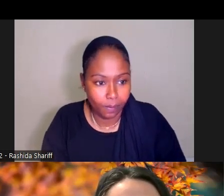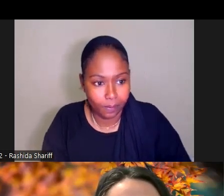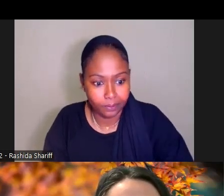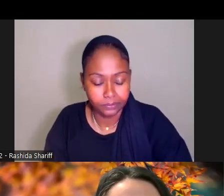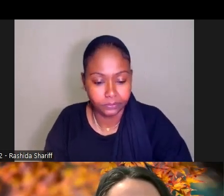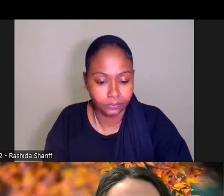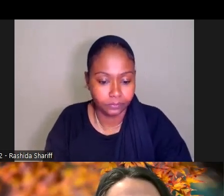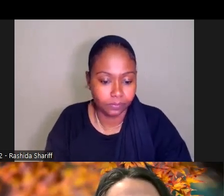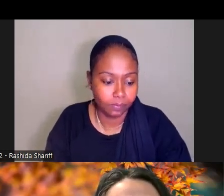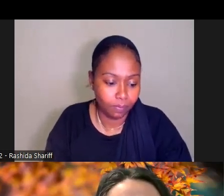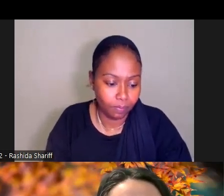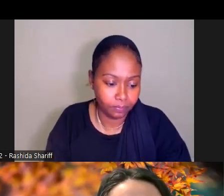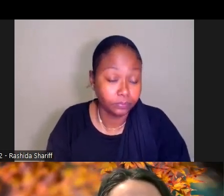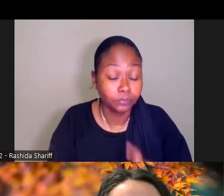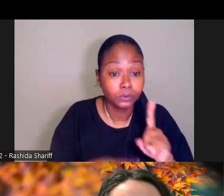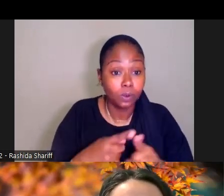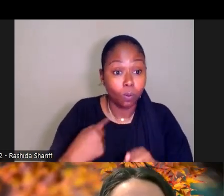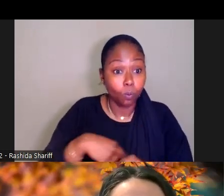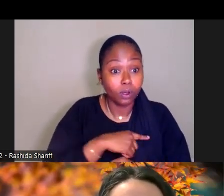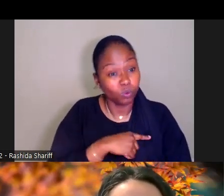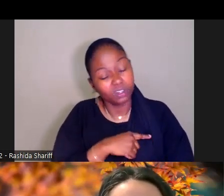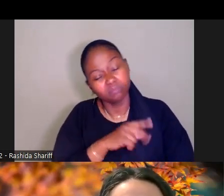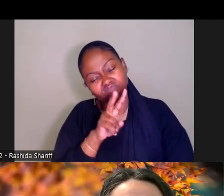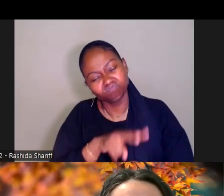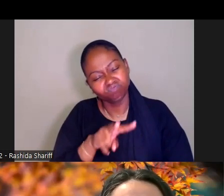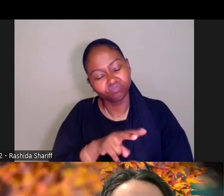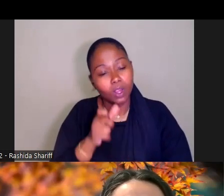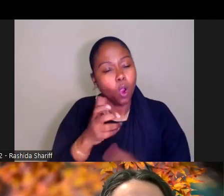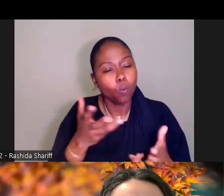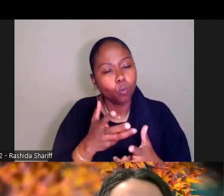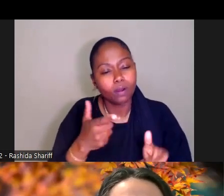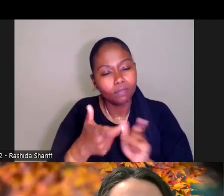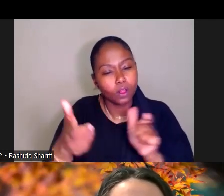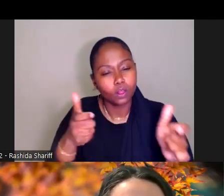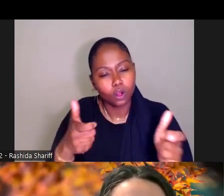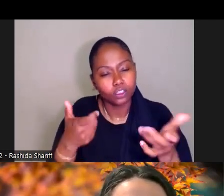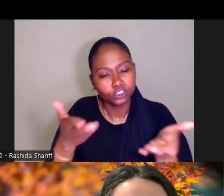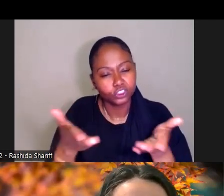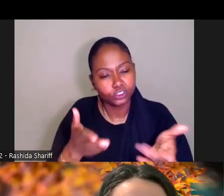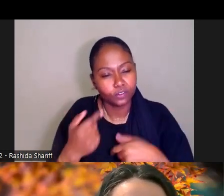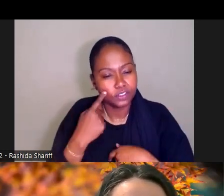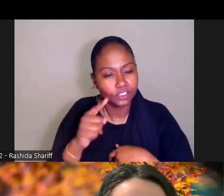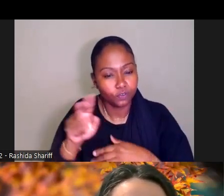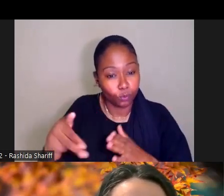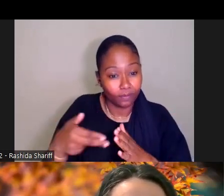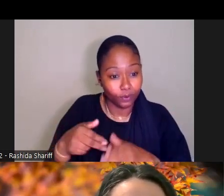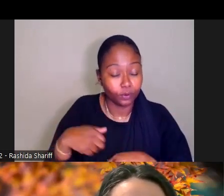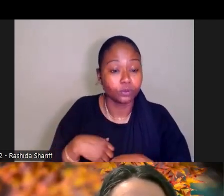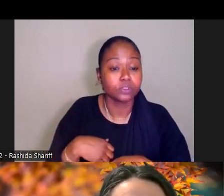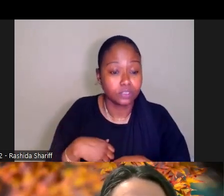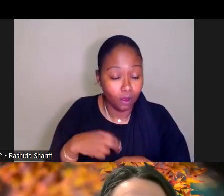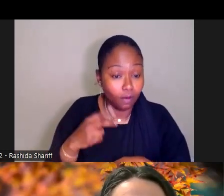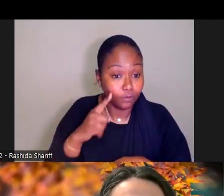So when we're looking at what are the largest sources of referrals to the public guardian statewide for probate